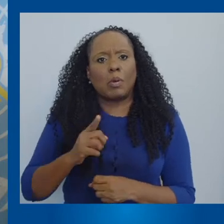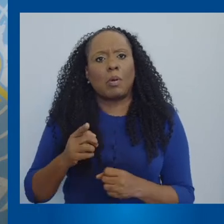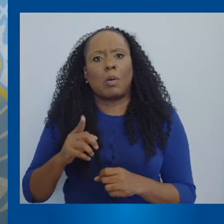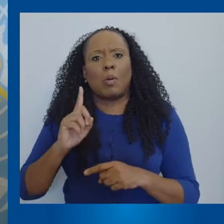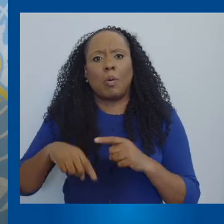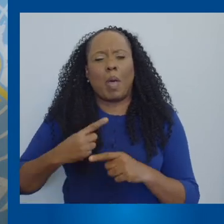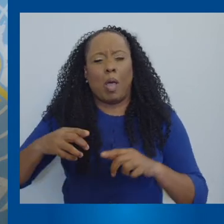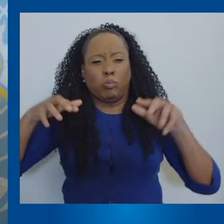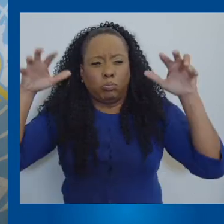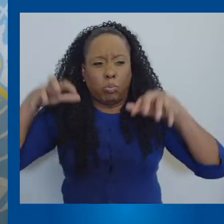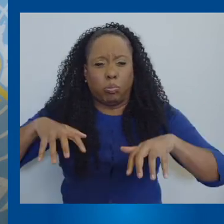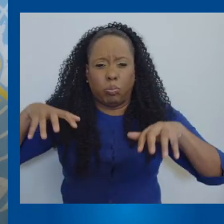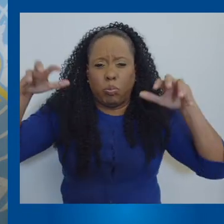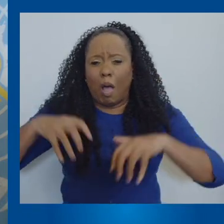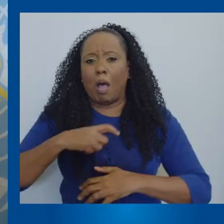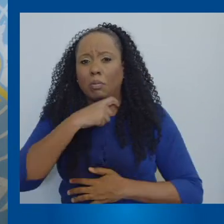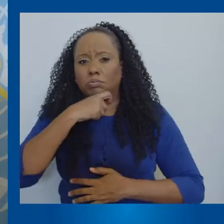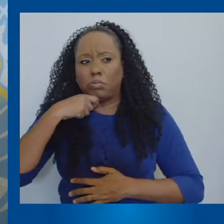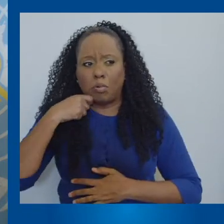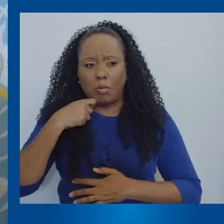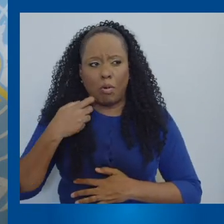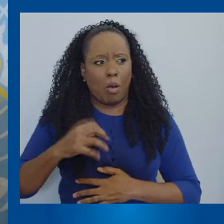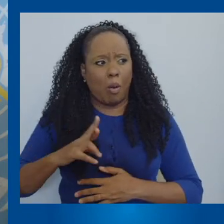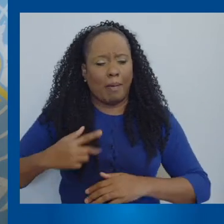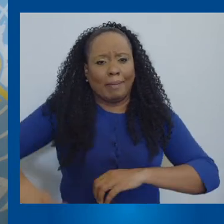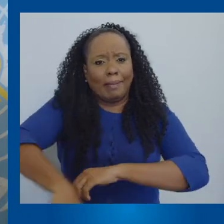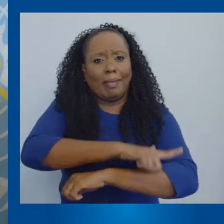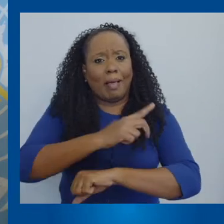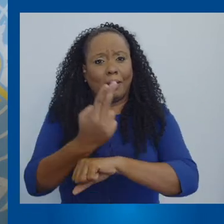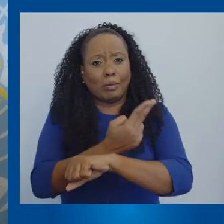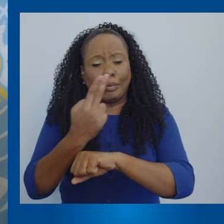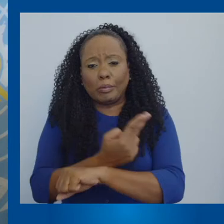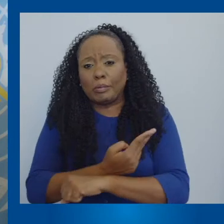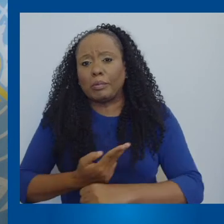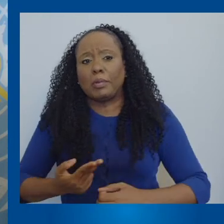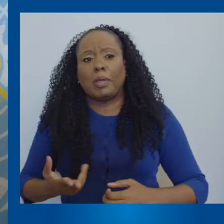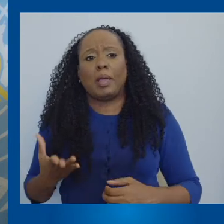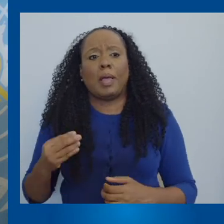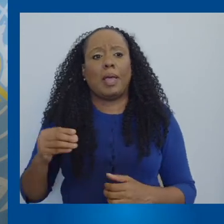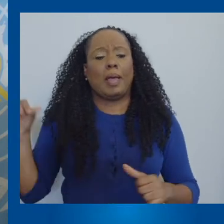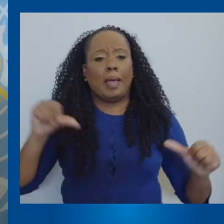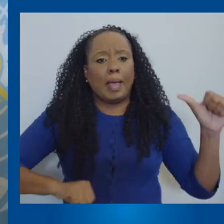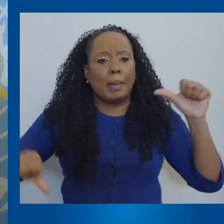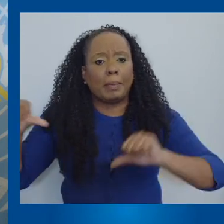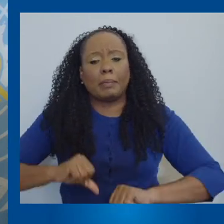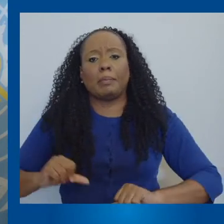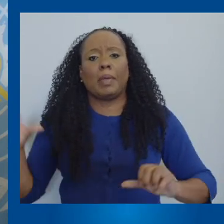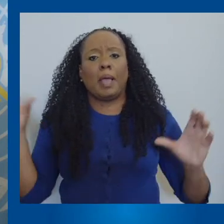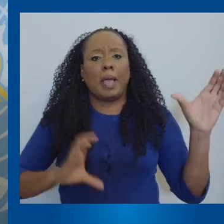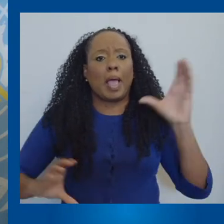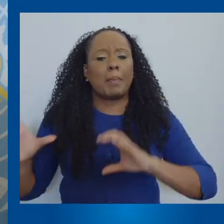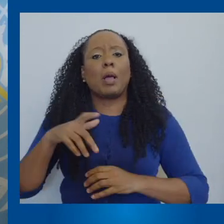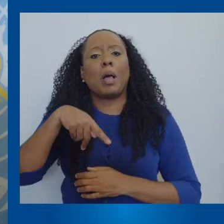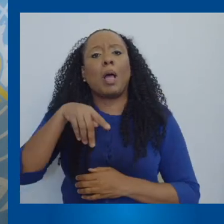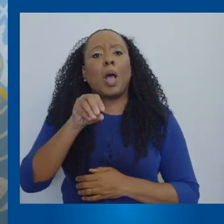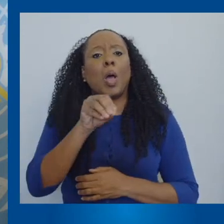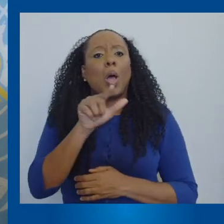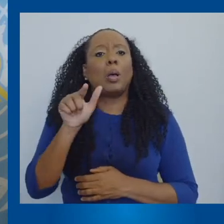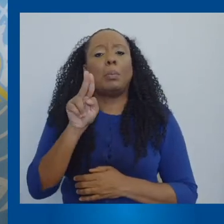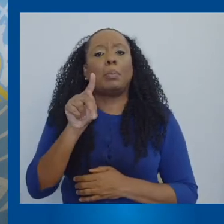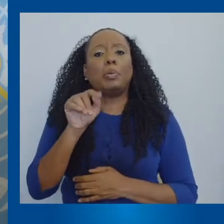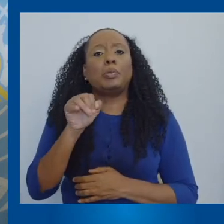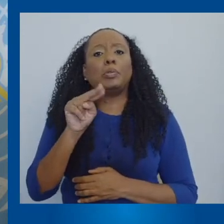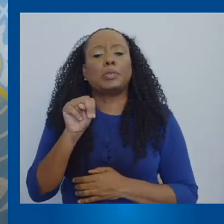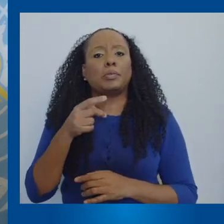extreme weather events, through land use changes, and through biological and chemical pollution. Millions of people